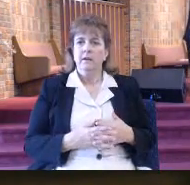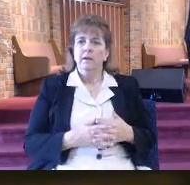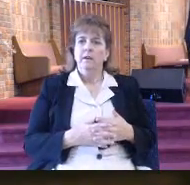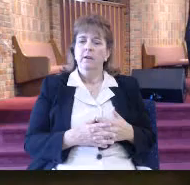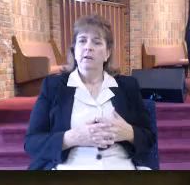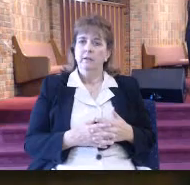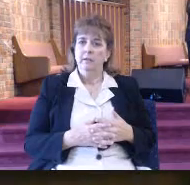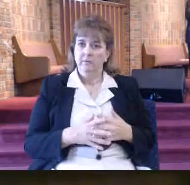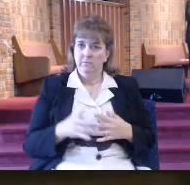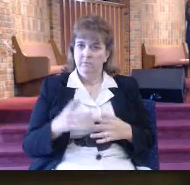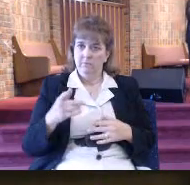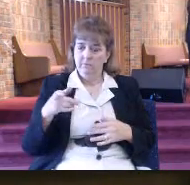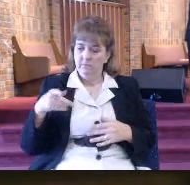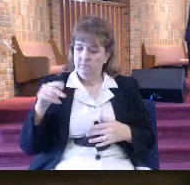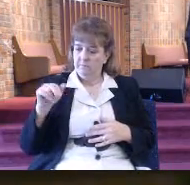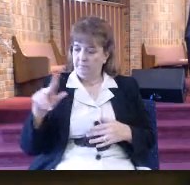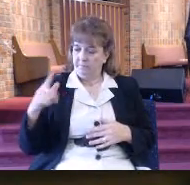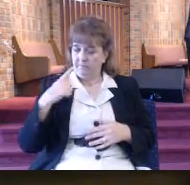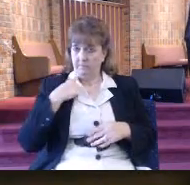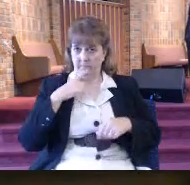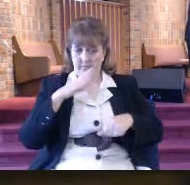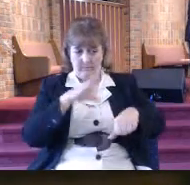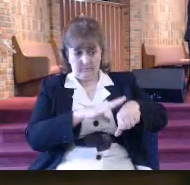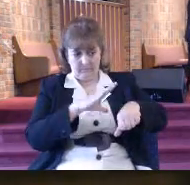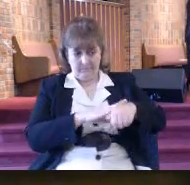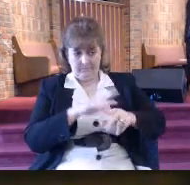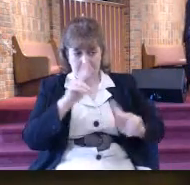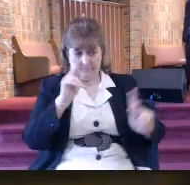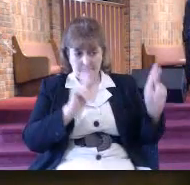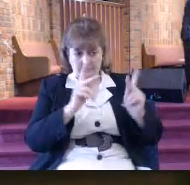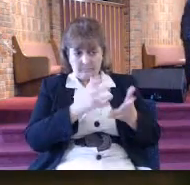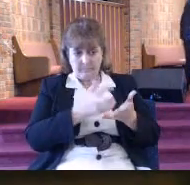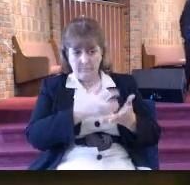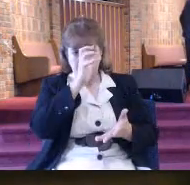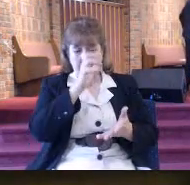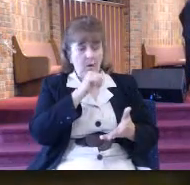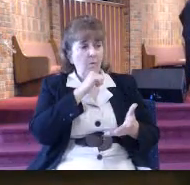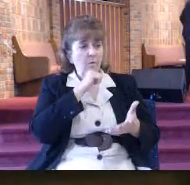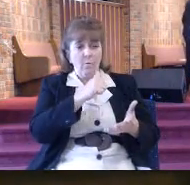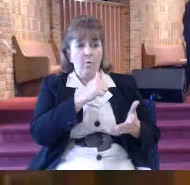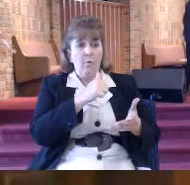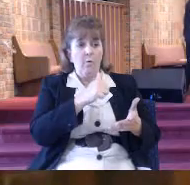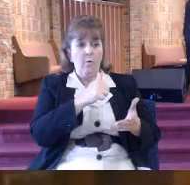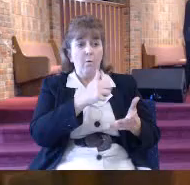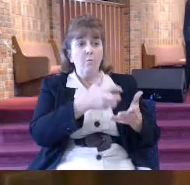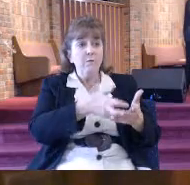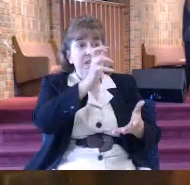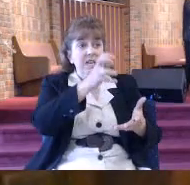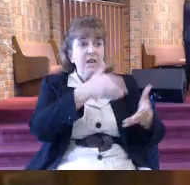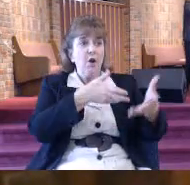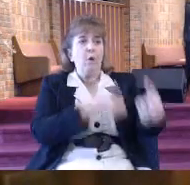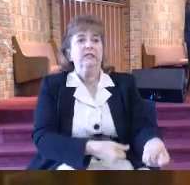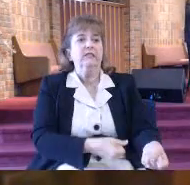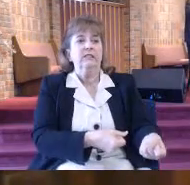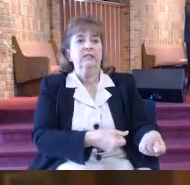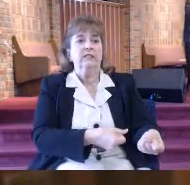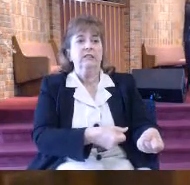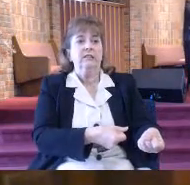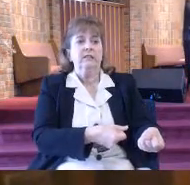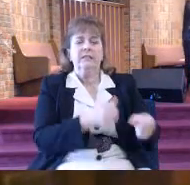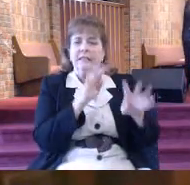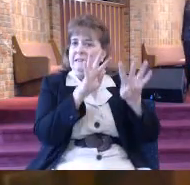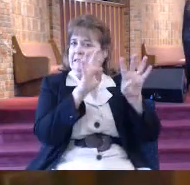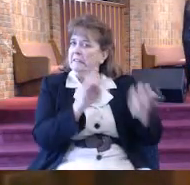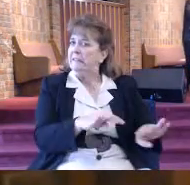warn those who are rich that they not trust in uncertain riches. Now, how is it that riches